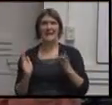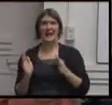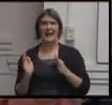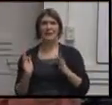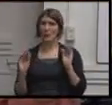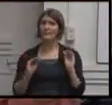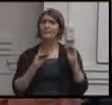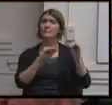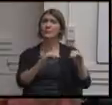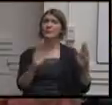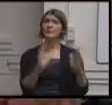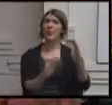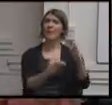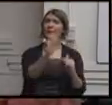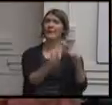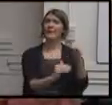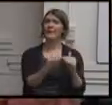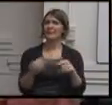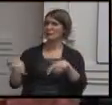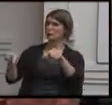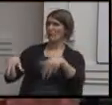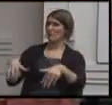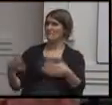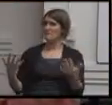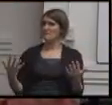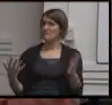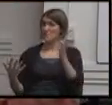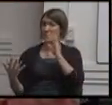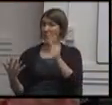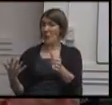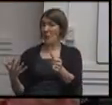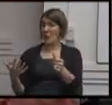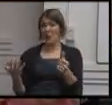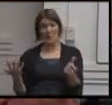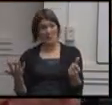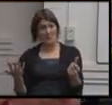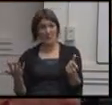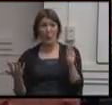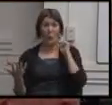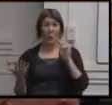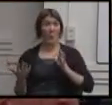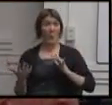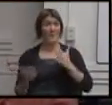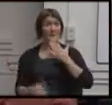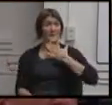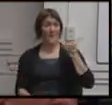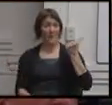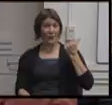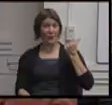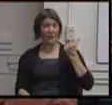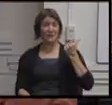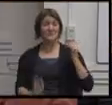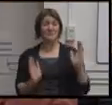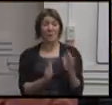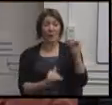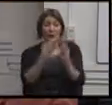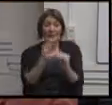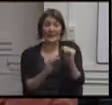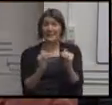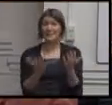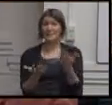personnel in terms of the service that they provide the community, and we could get by with a much smaller